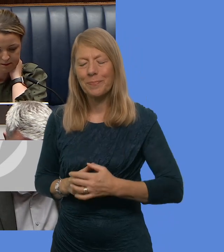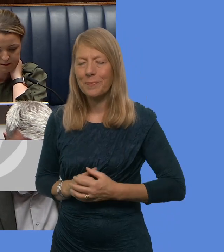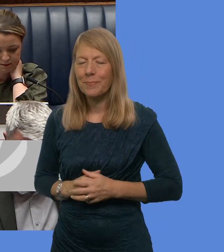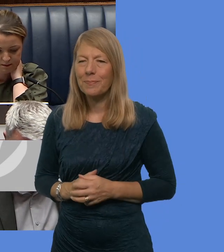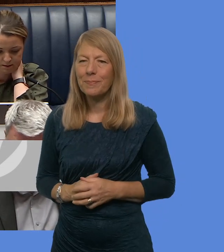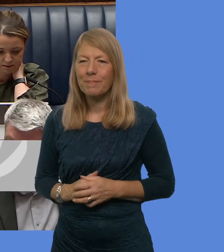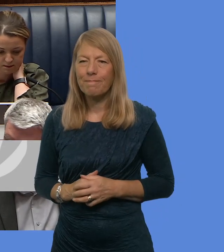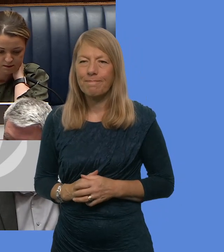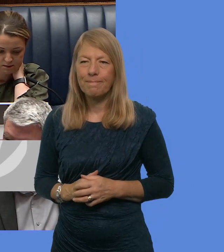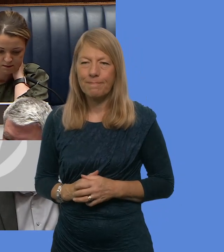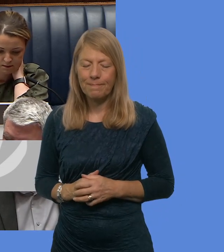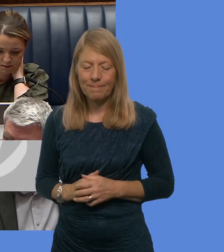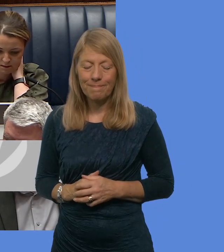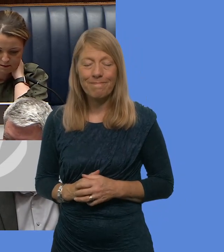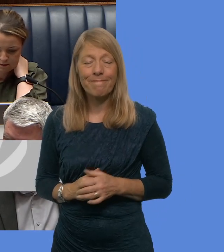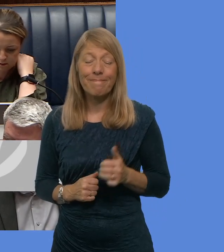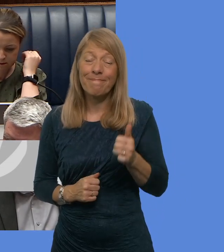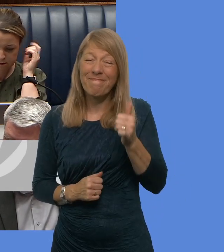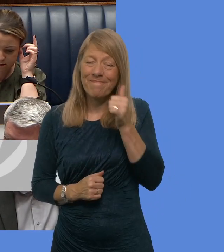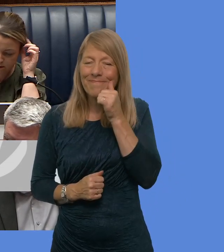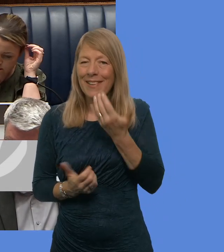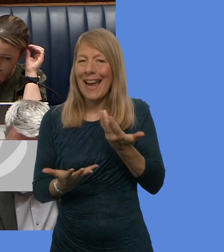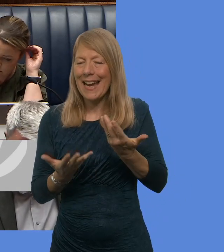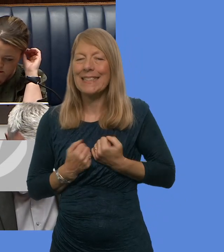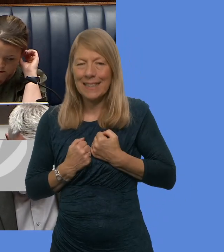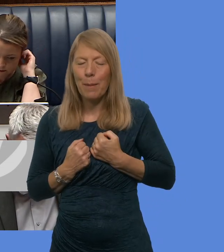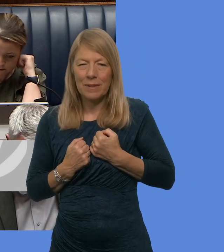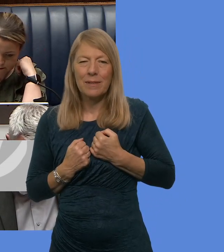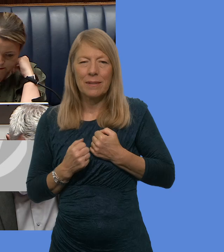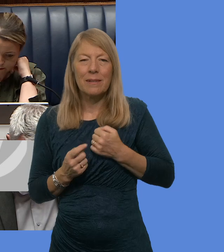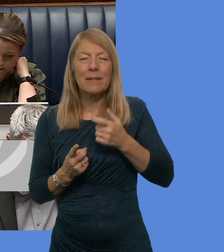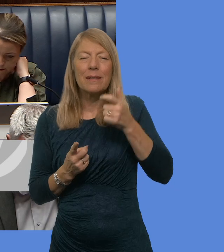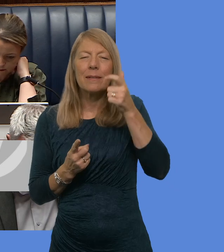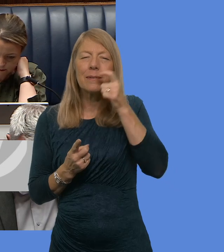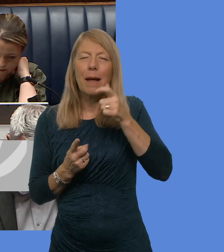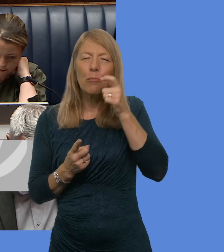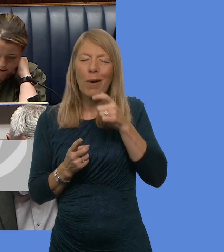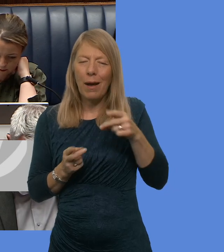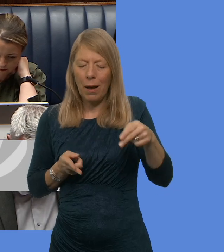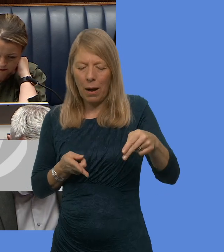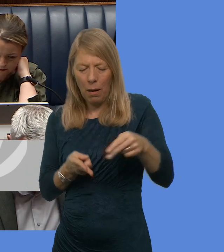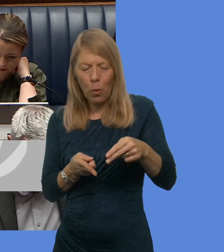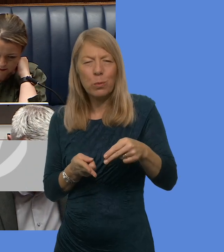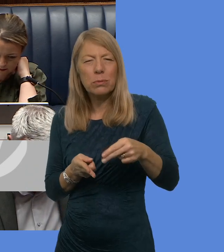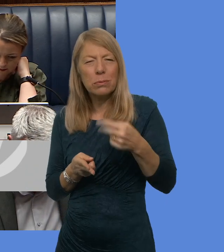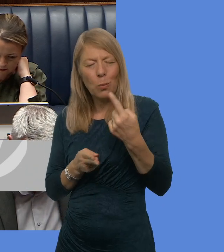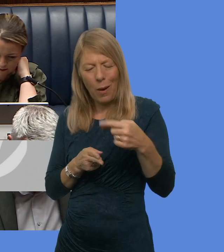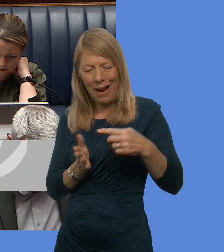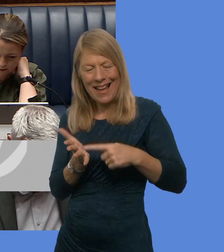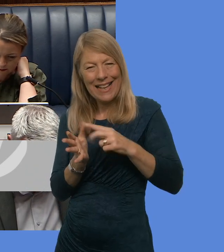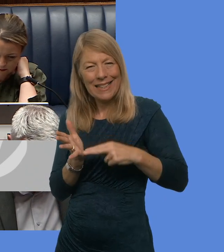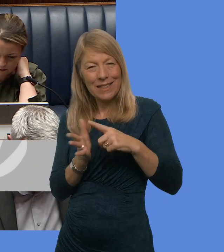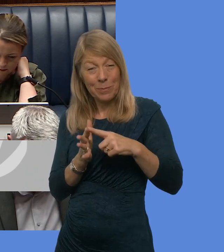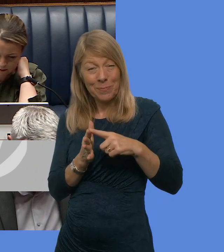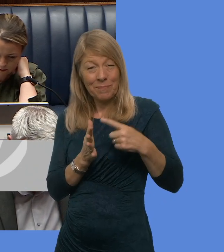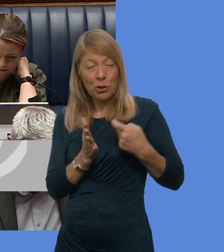I recognise the inconvenience caused by the temporary closure of one lane on both of the Shore Road Rostrava and the Keel Road Hilltown due